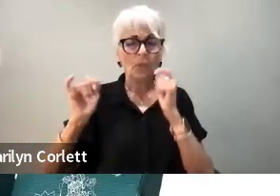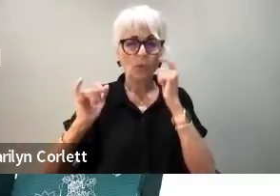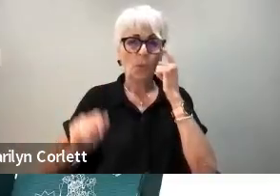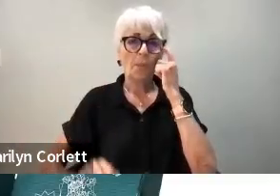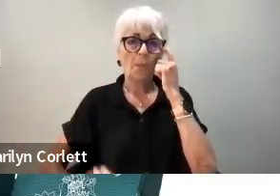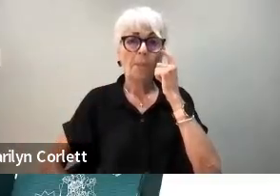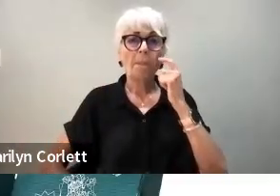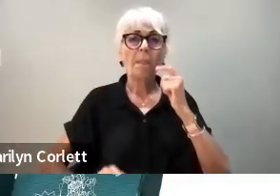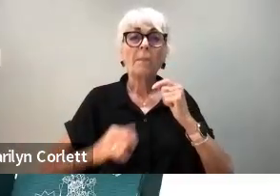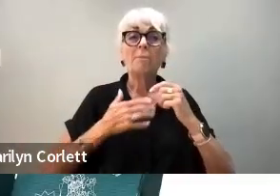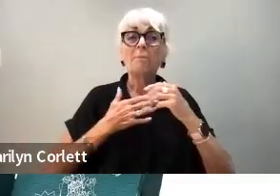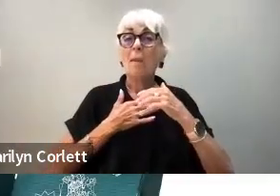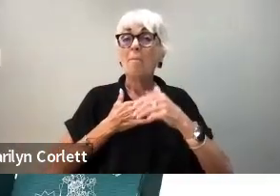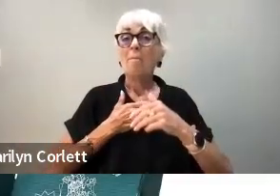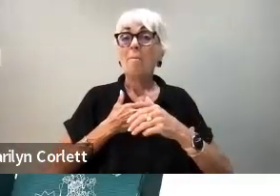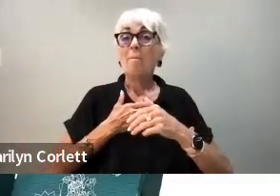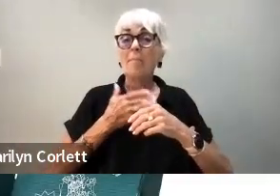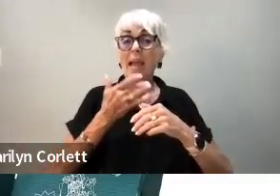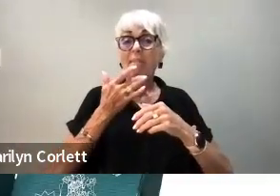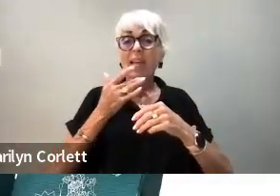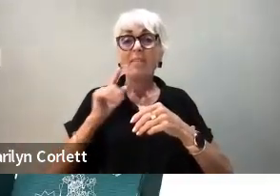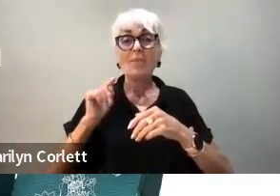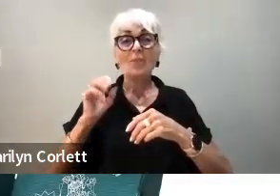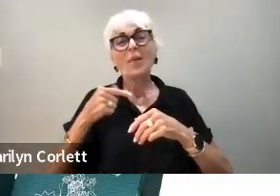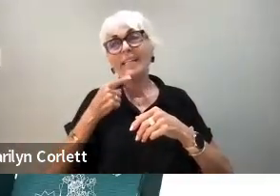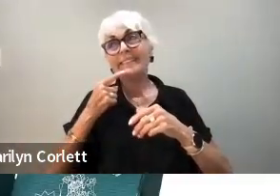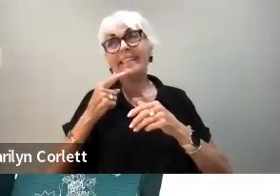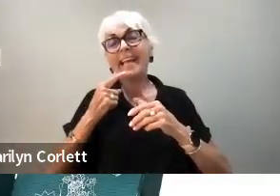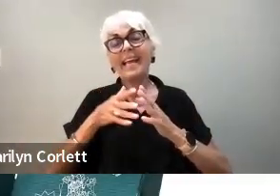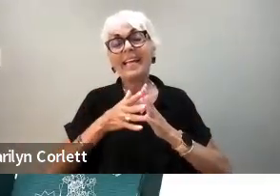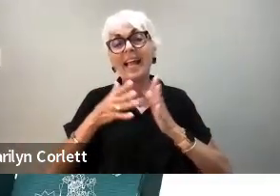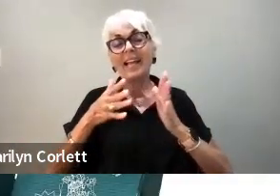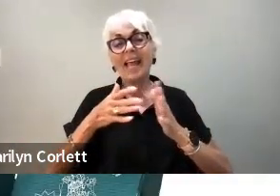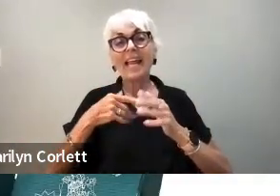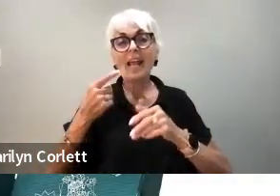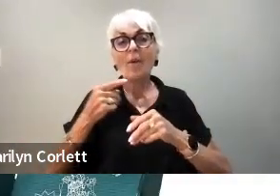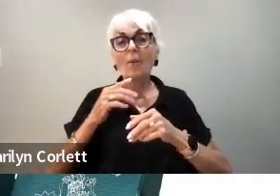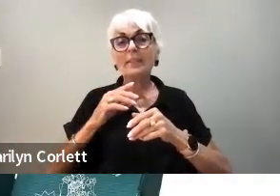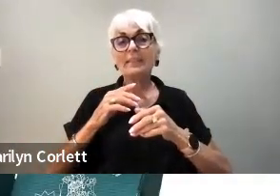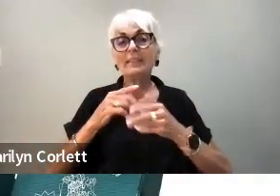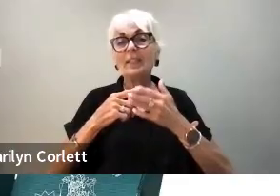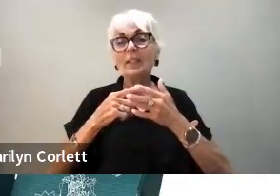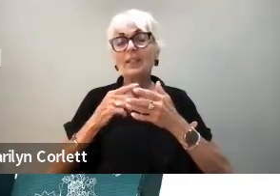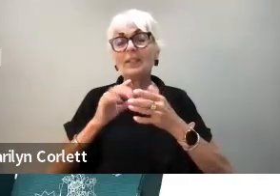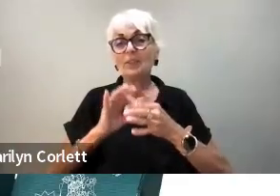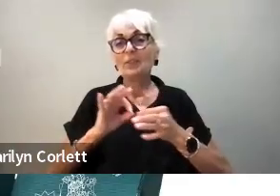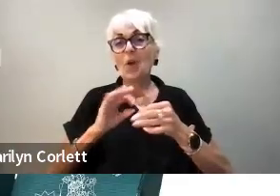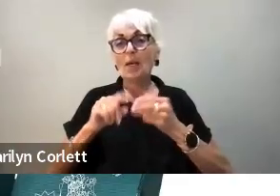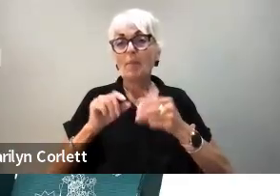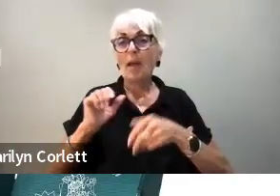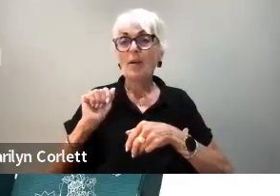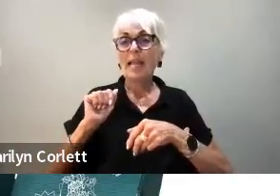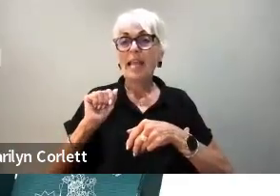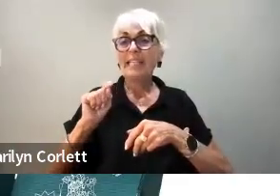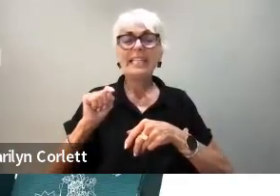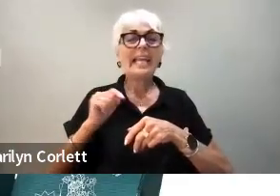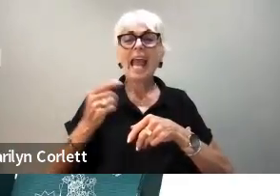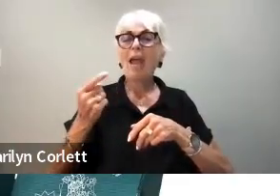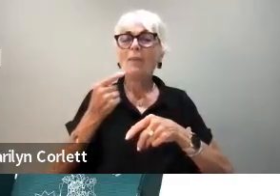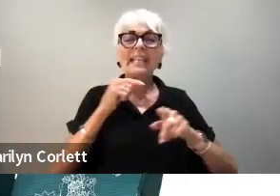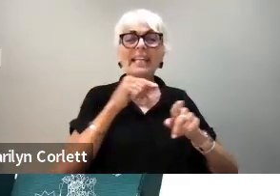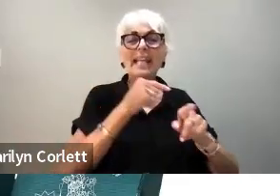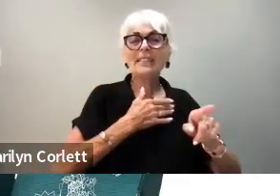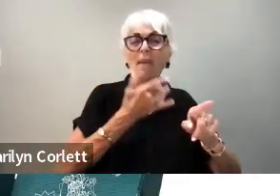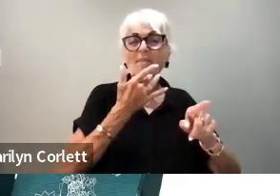So my favorite tool, and I say this a lot, I always talk about AT, and my quote is always, this is my favorite piece of